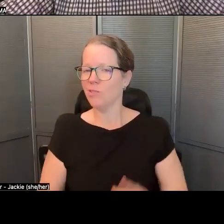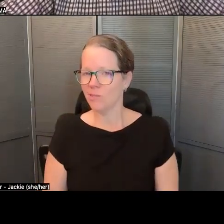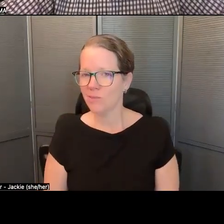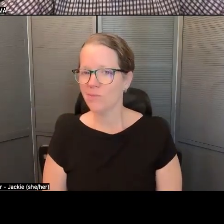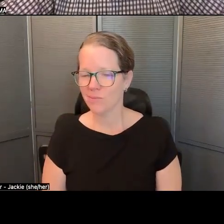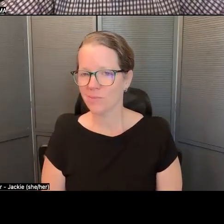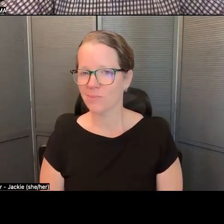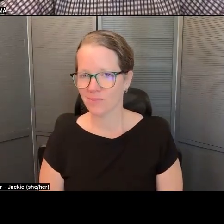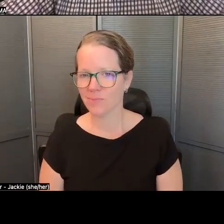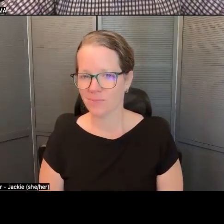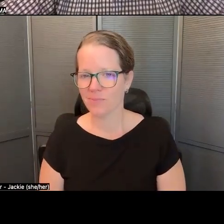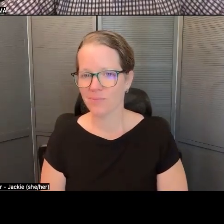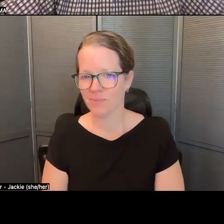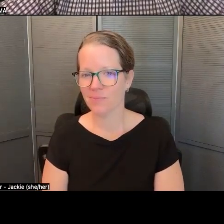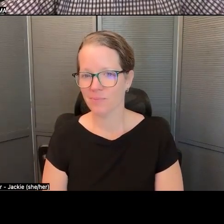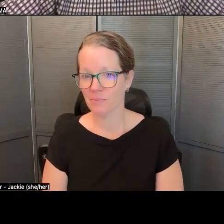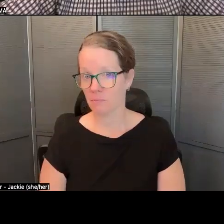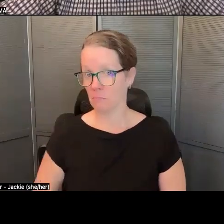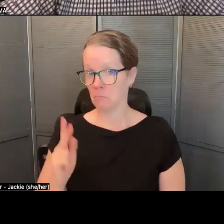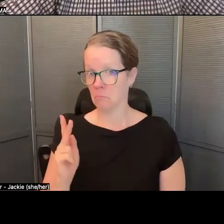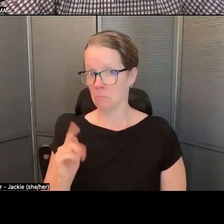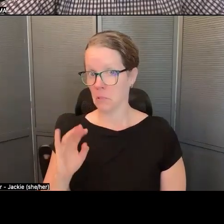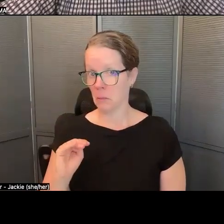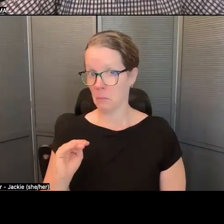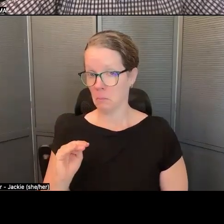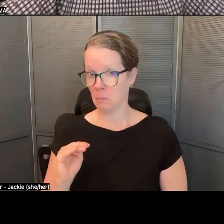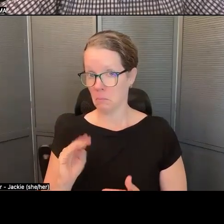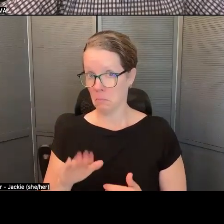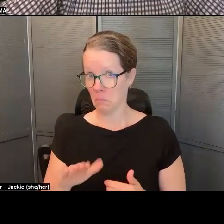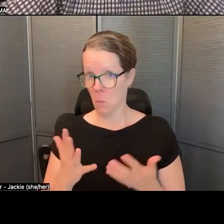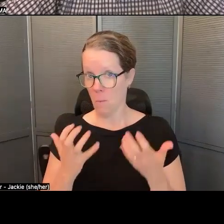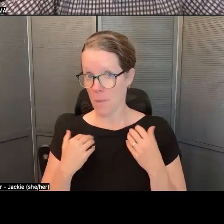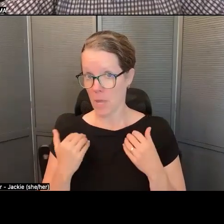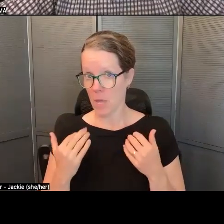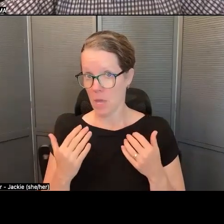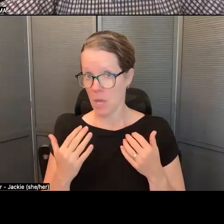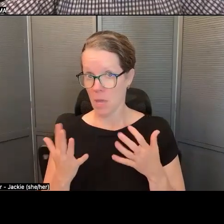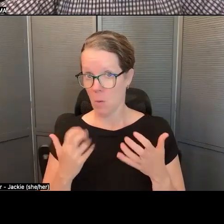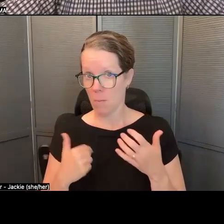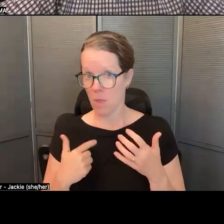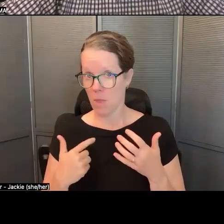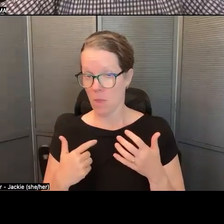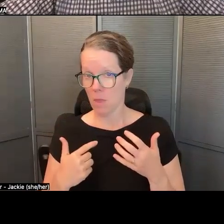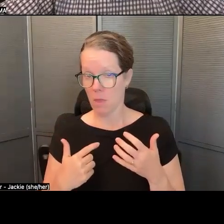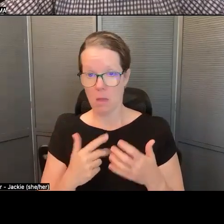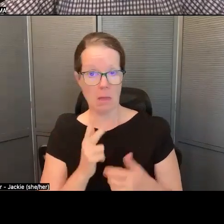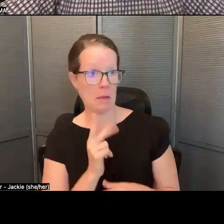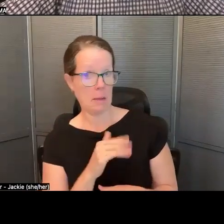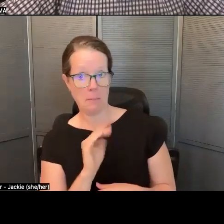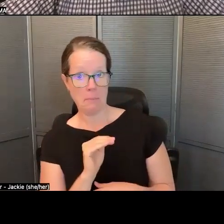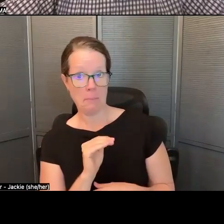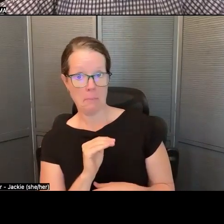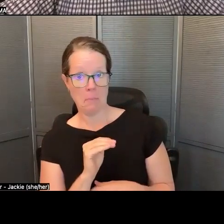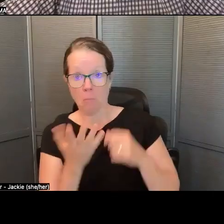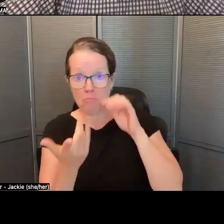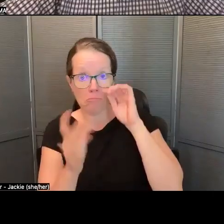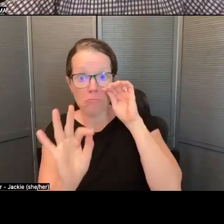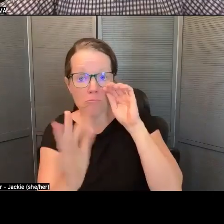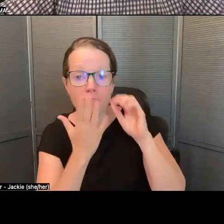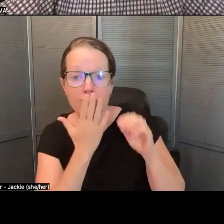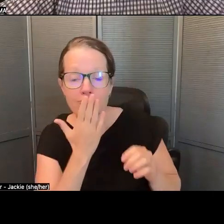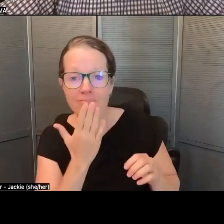But I think, Kim, unless you'd like me to. If that's I really appreciate